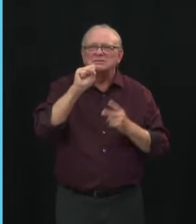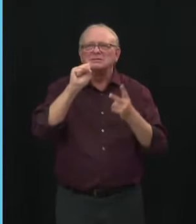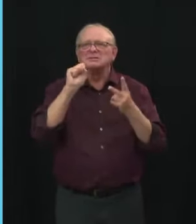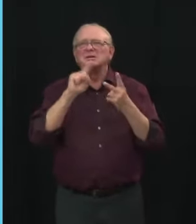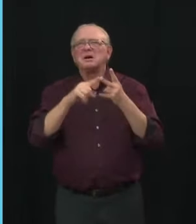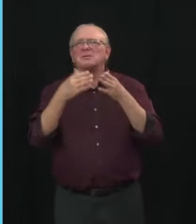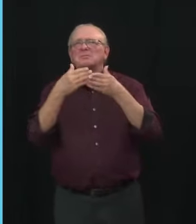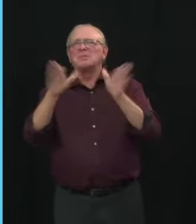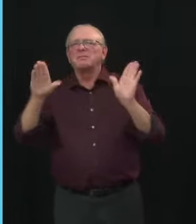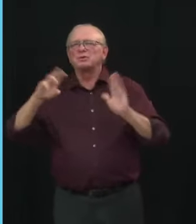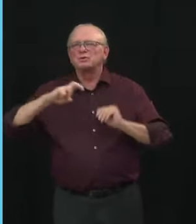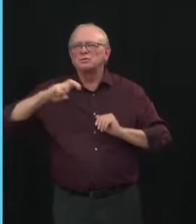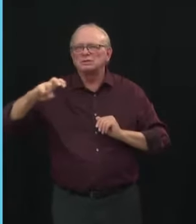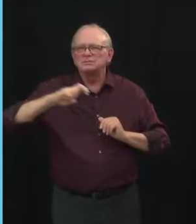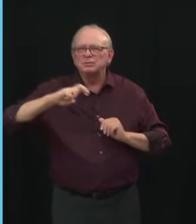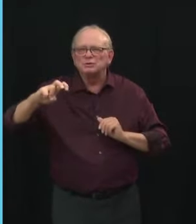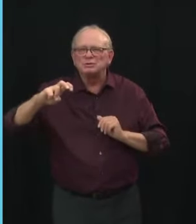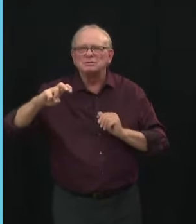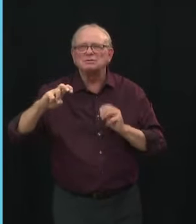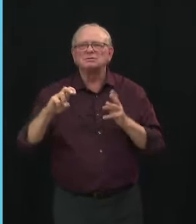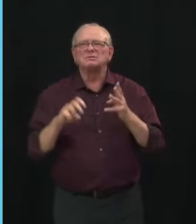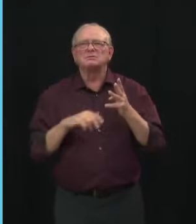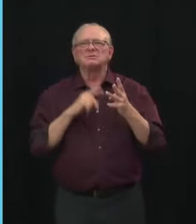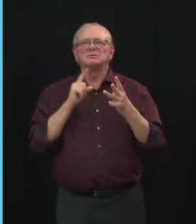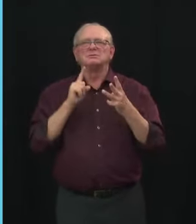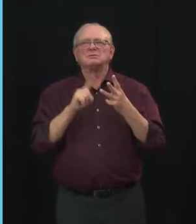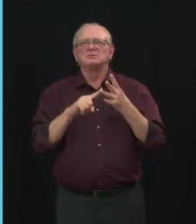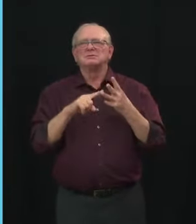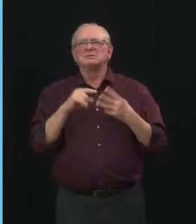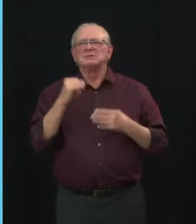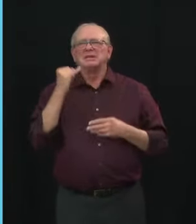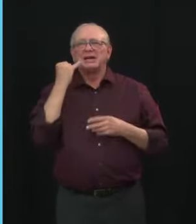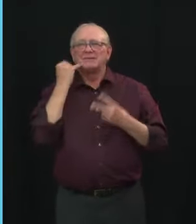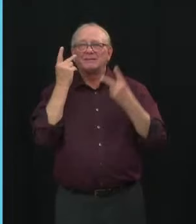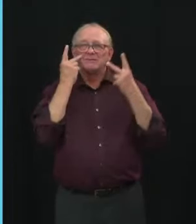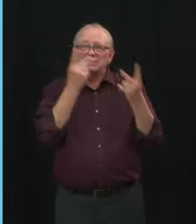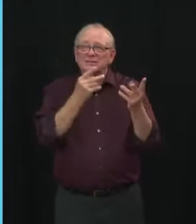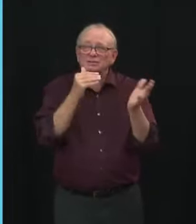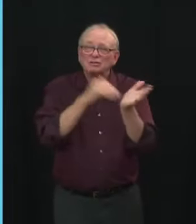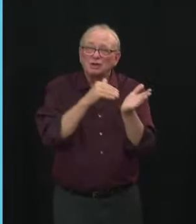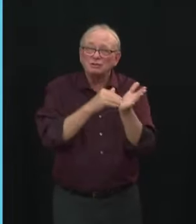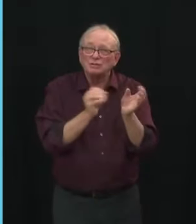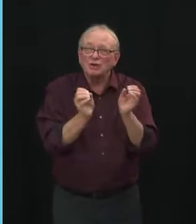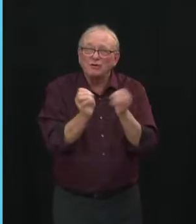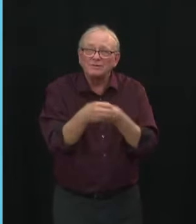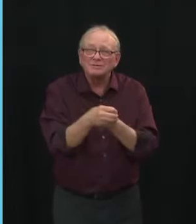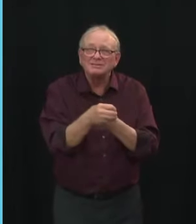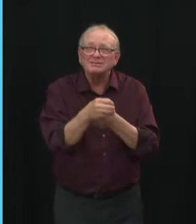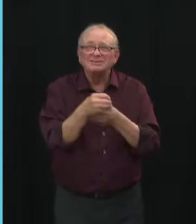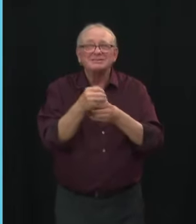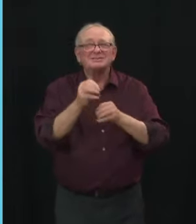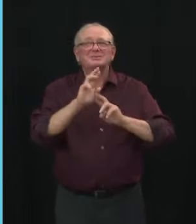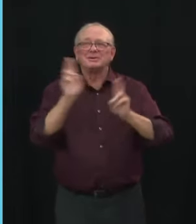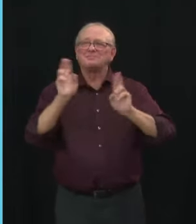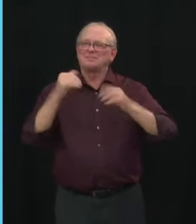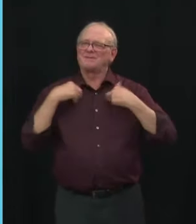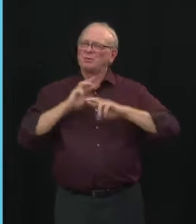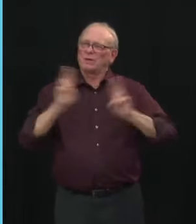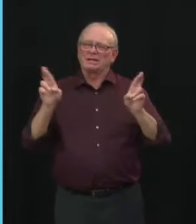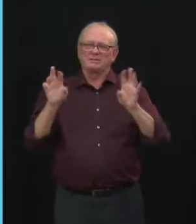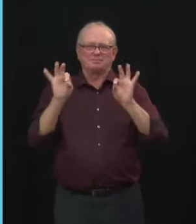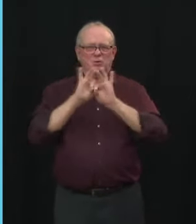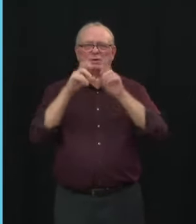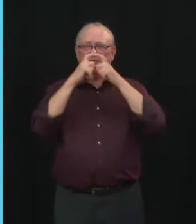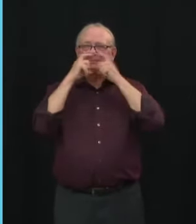If you visit your doctor's office or another healthcare service, be prepared to wear a mask to protect those around you and make